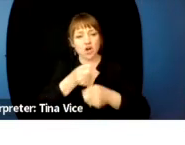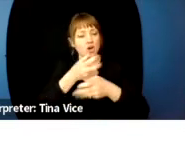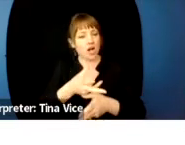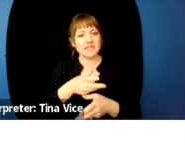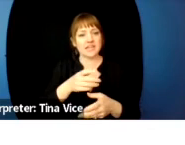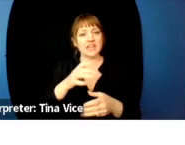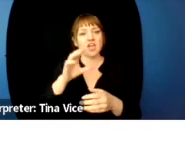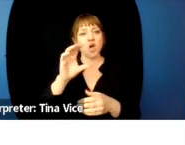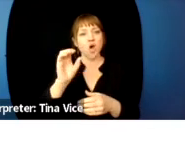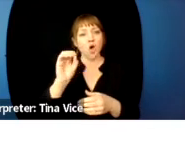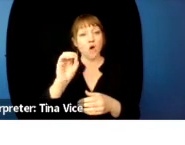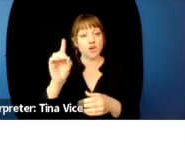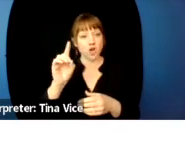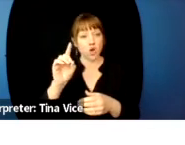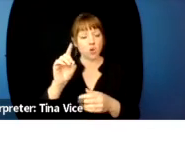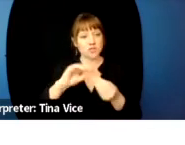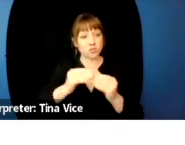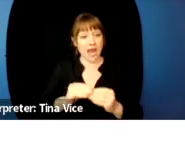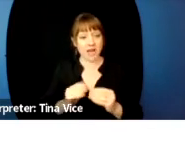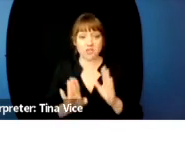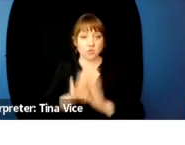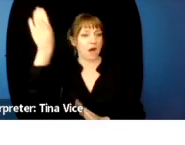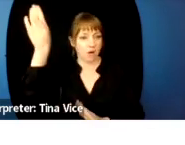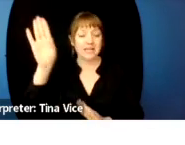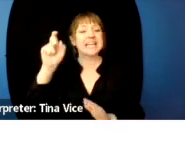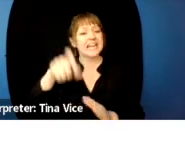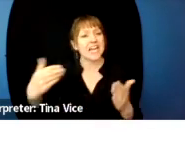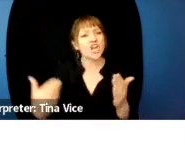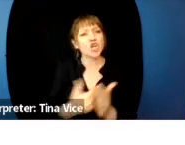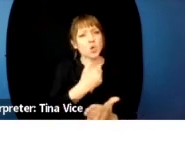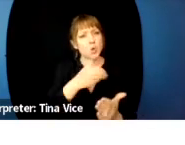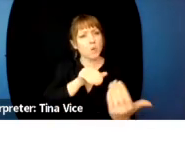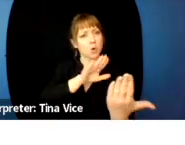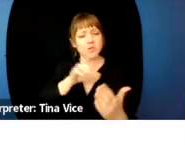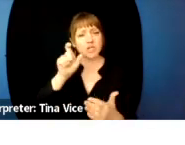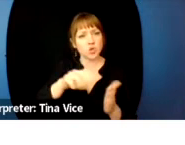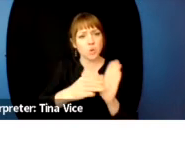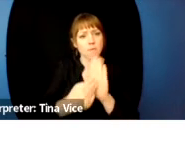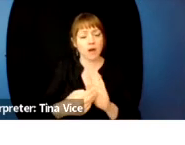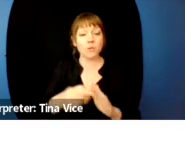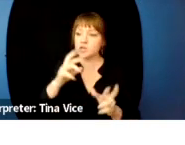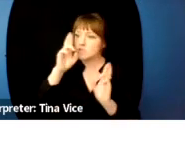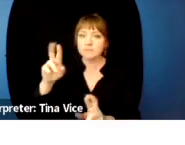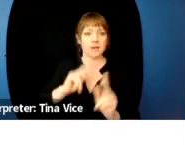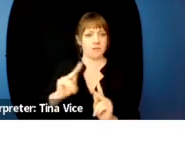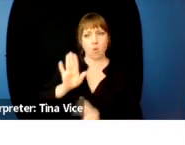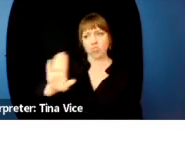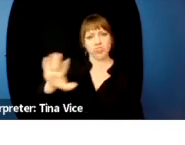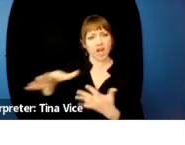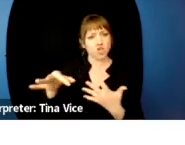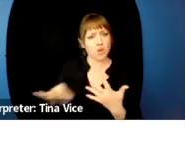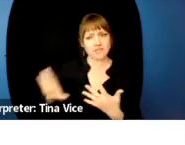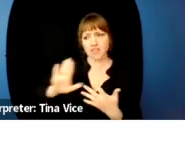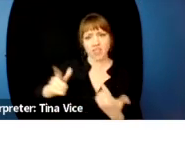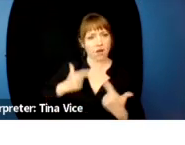So we need a new model. And so what we do is we respect people and the choices that they make in their life and the things that are